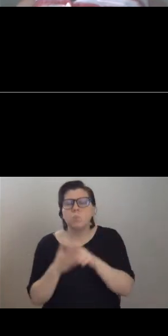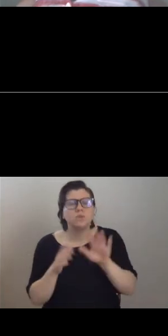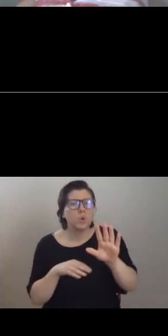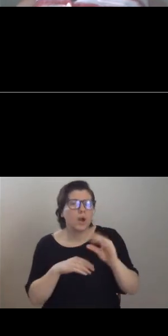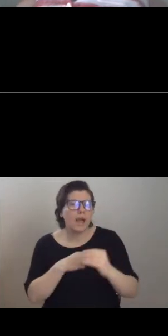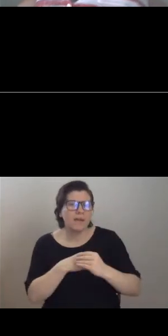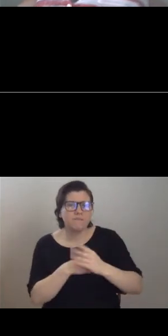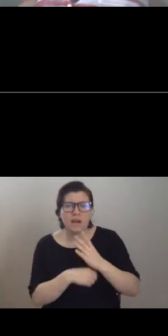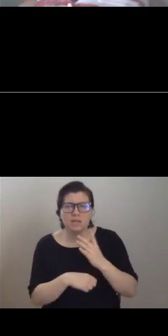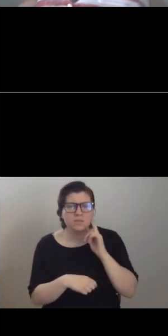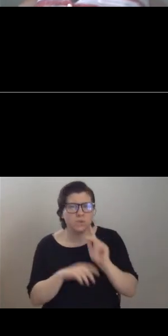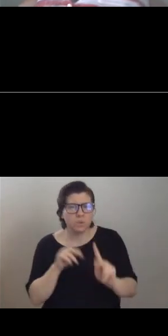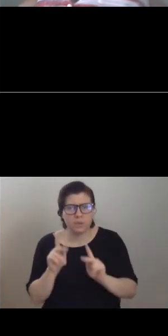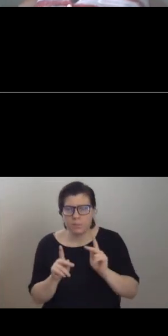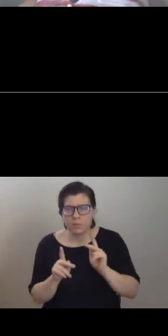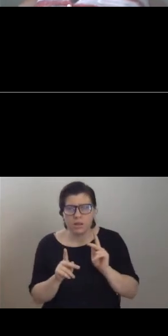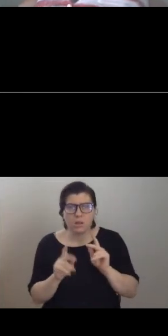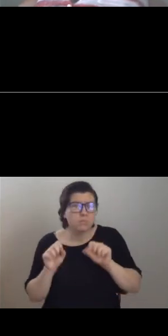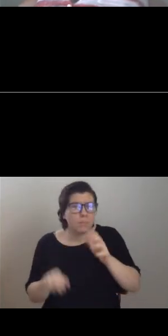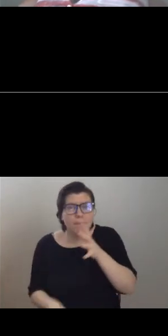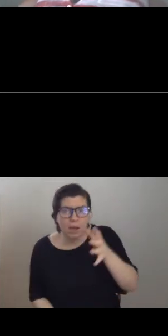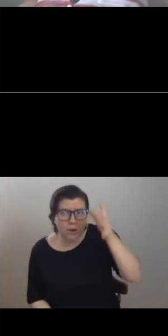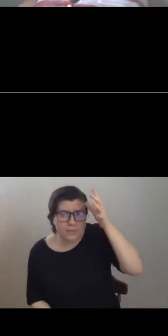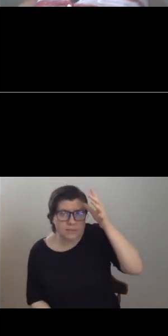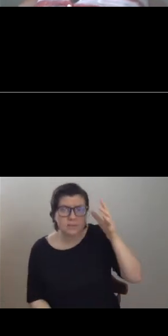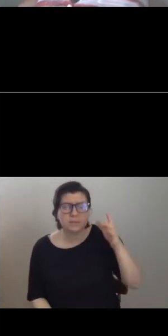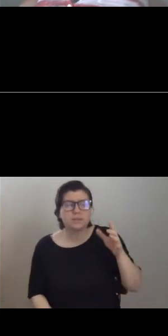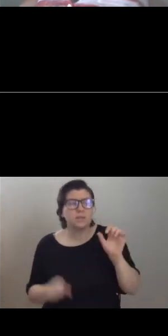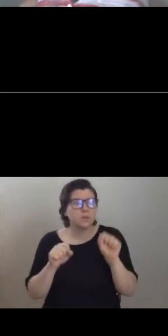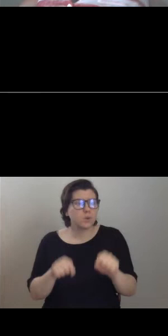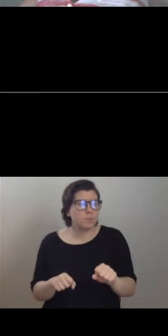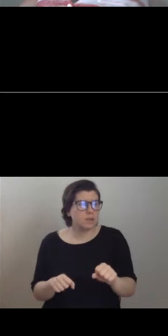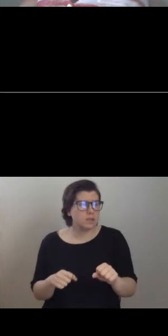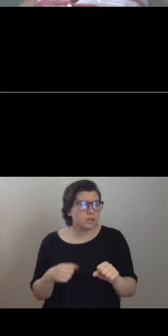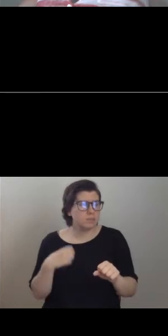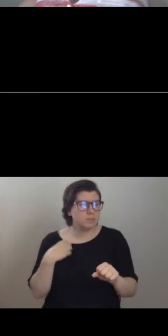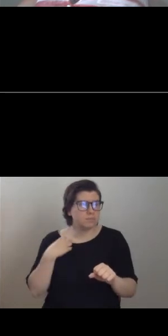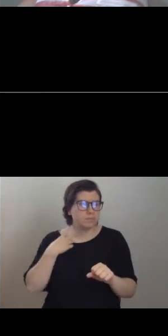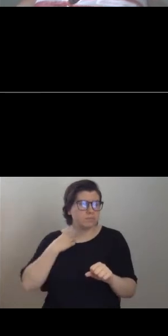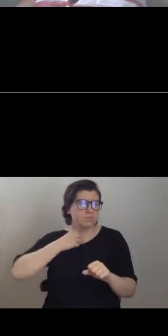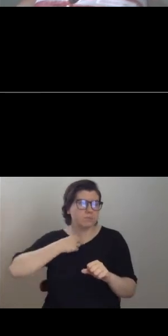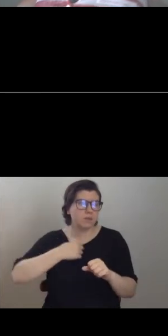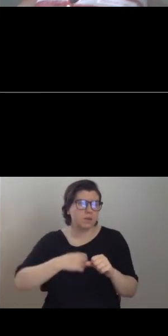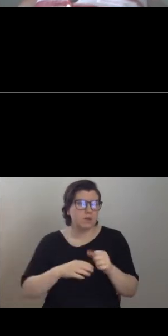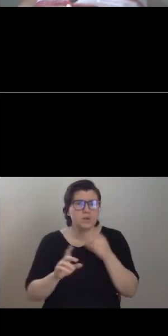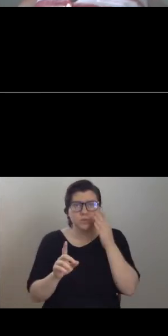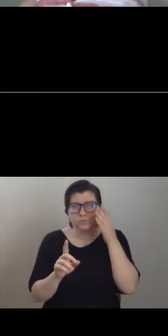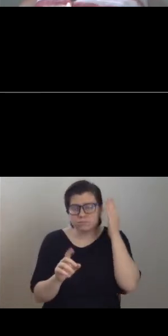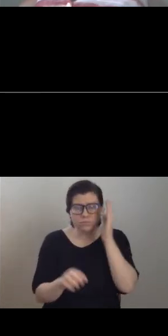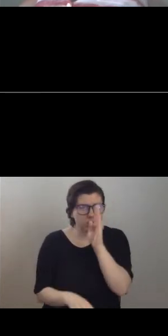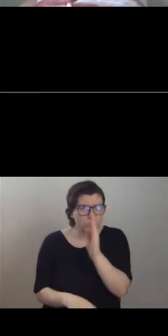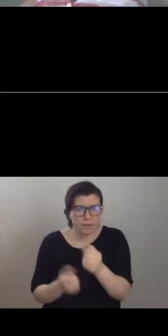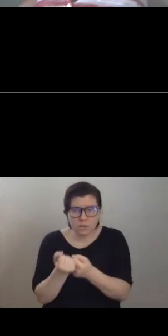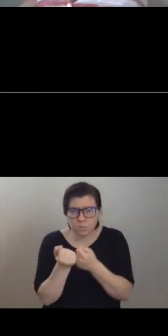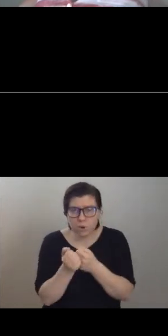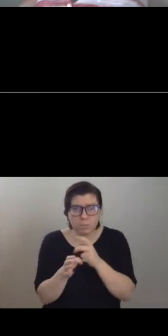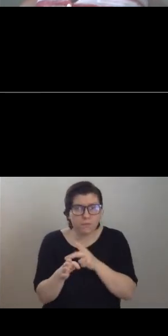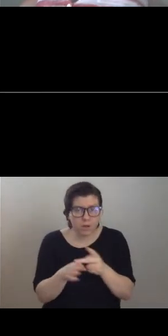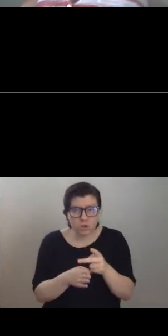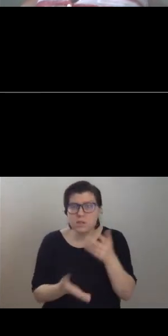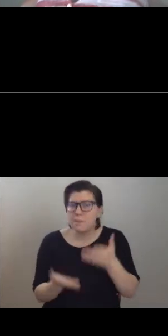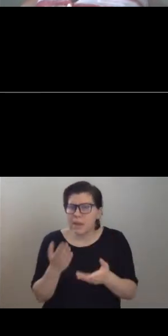those people? That could be parents, that could be direct support professionals. They might question